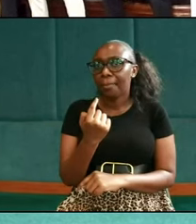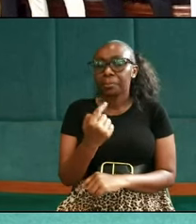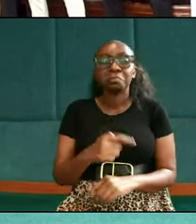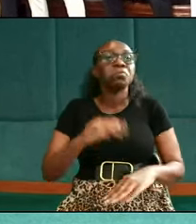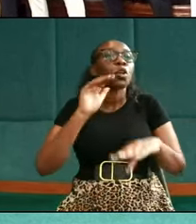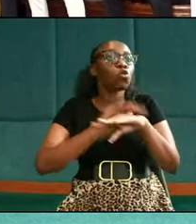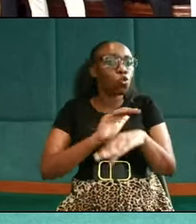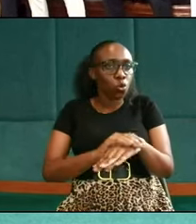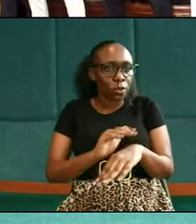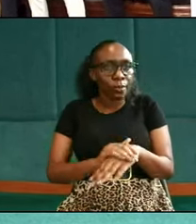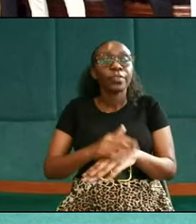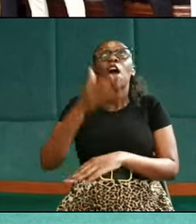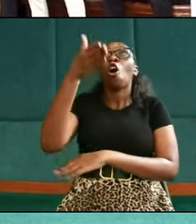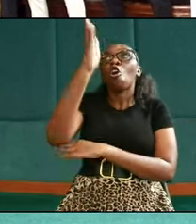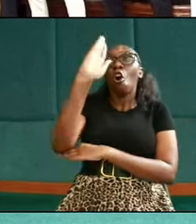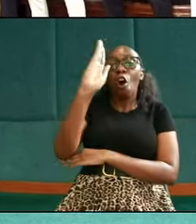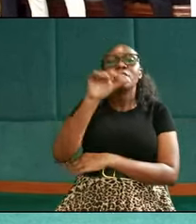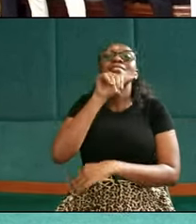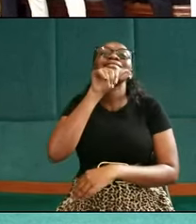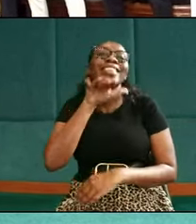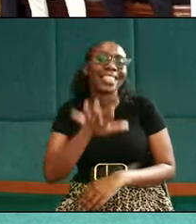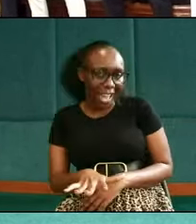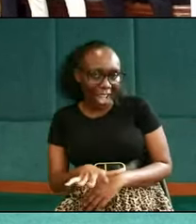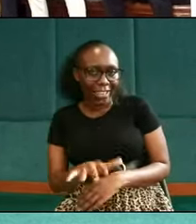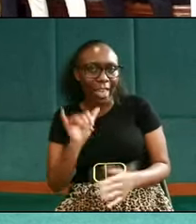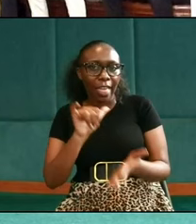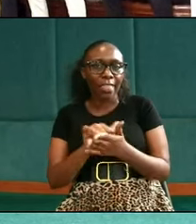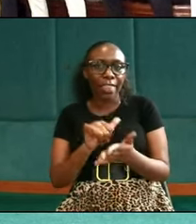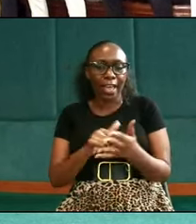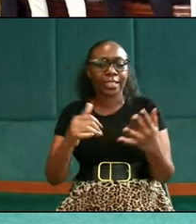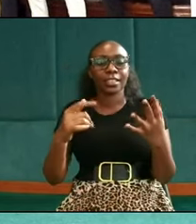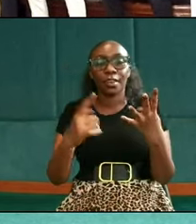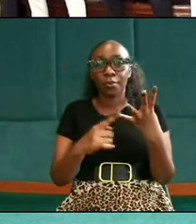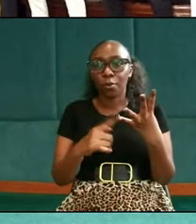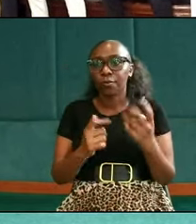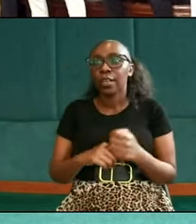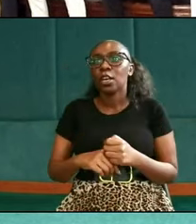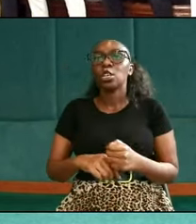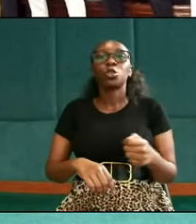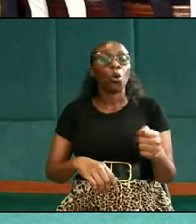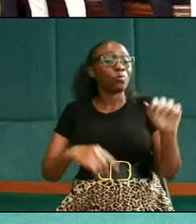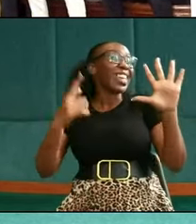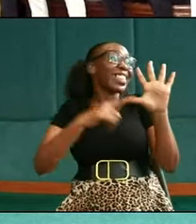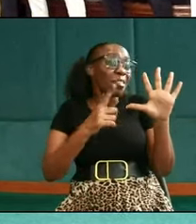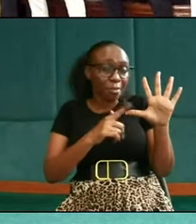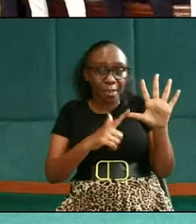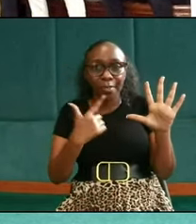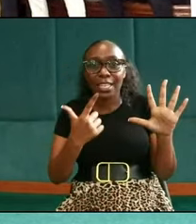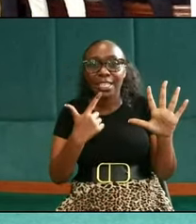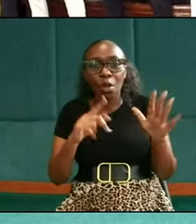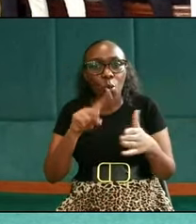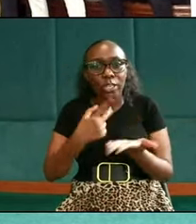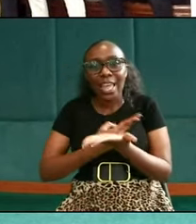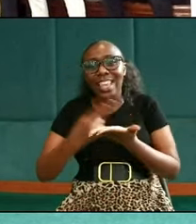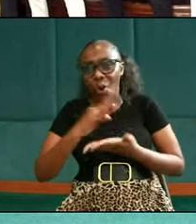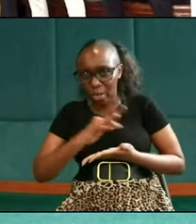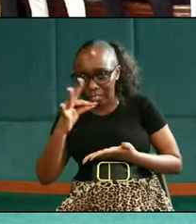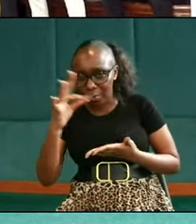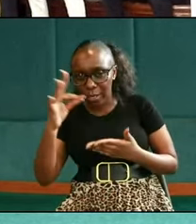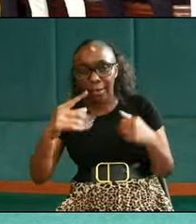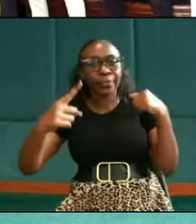very good. God the Son. That is the third one. And children, let me go faster. The fifth one is the Holy